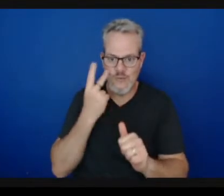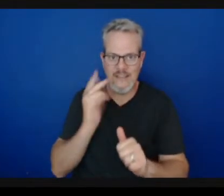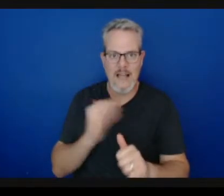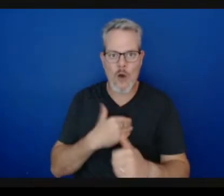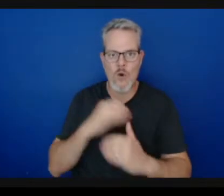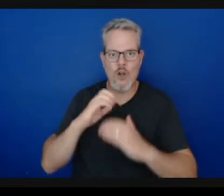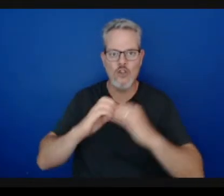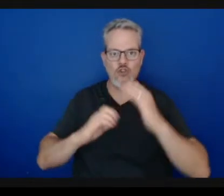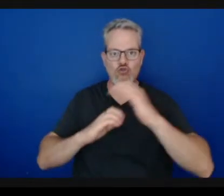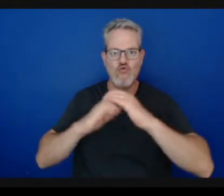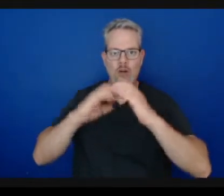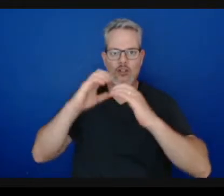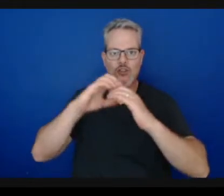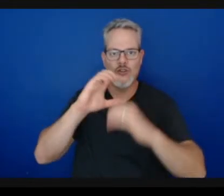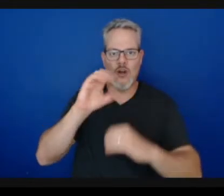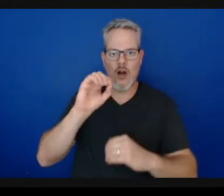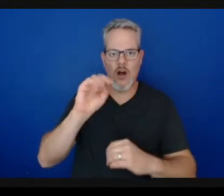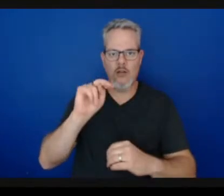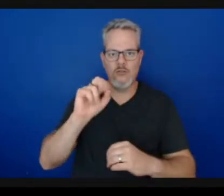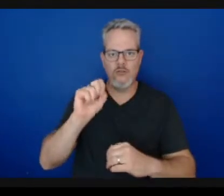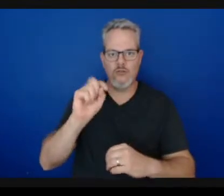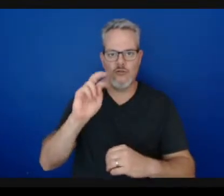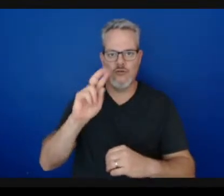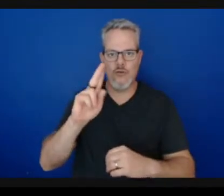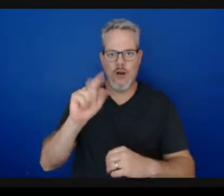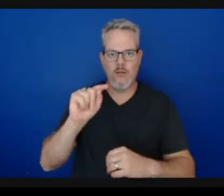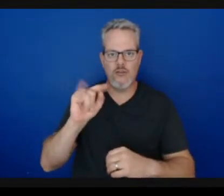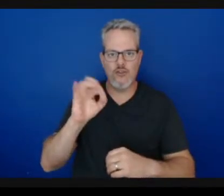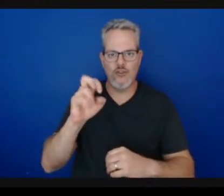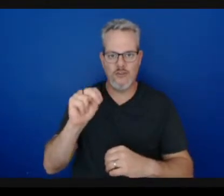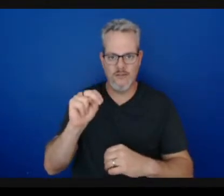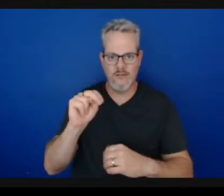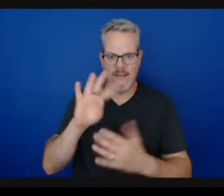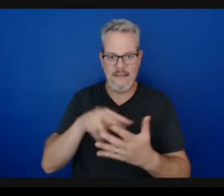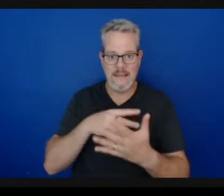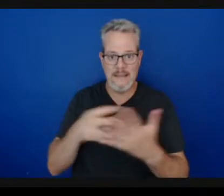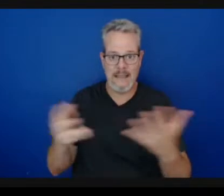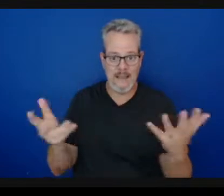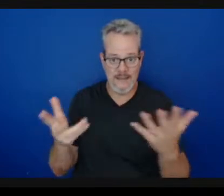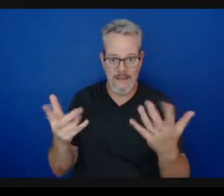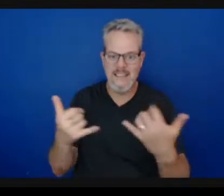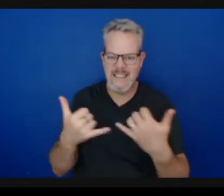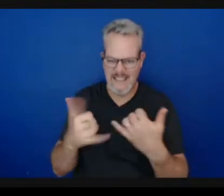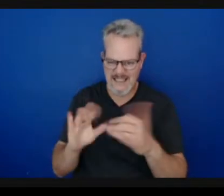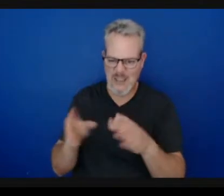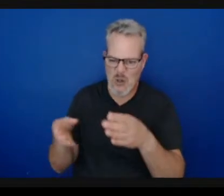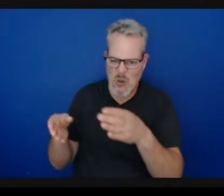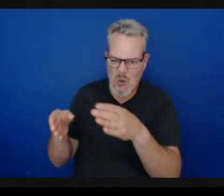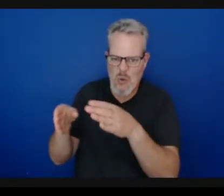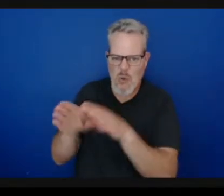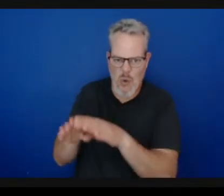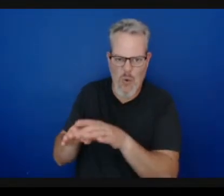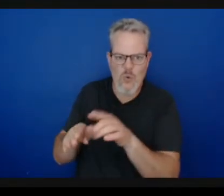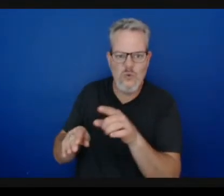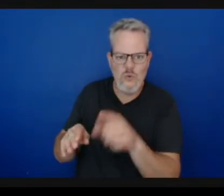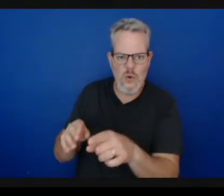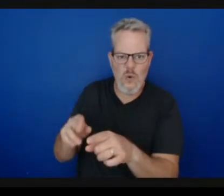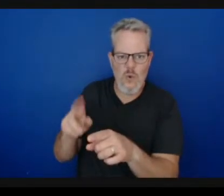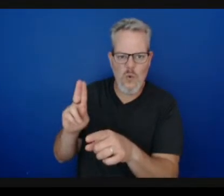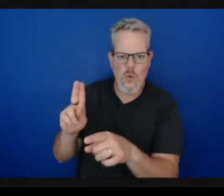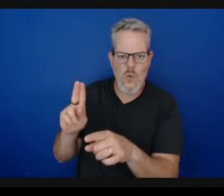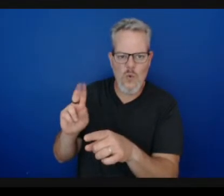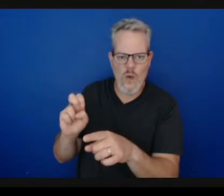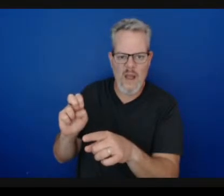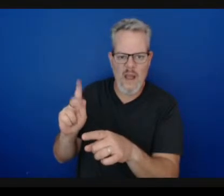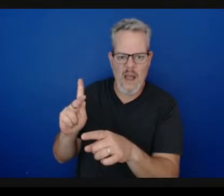here. So the construction schedule, we still have partial closure of Uekahuna at the previous Jagger Museum over